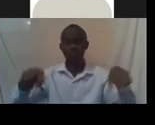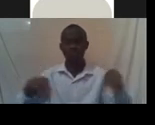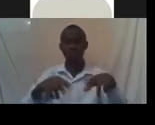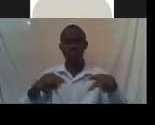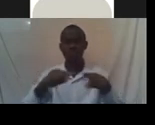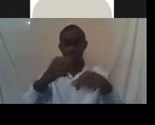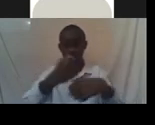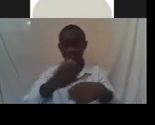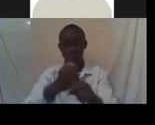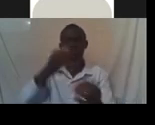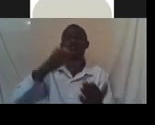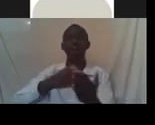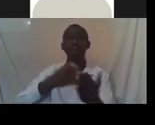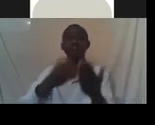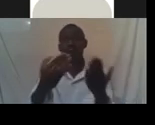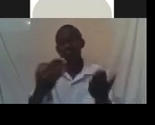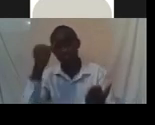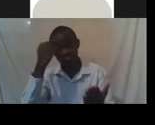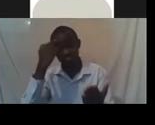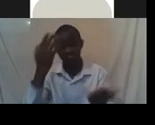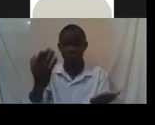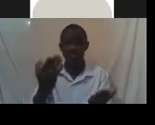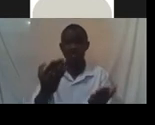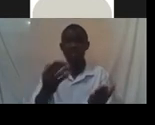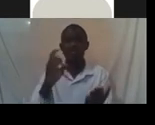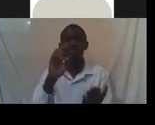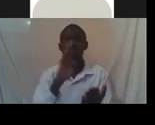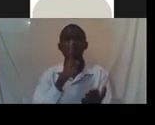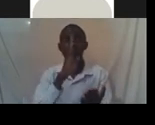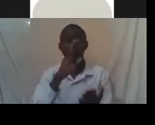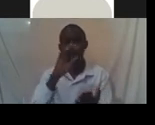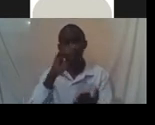Of course, being tactful enough not to be